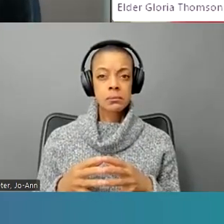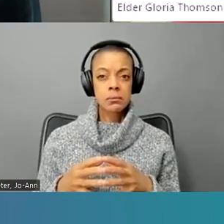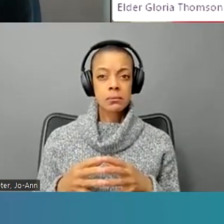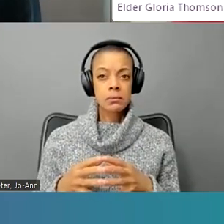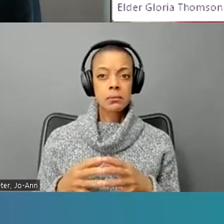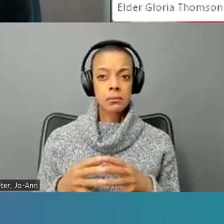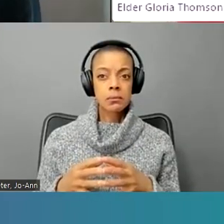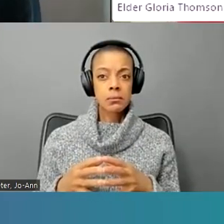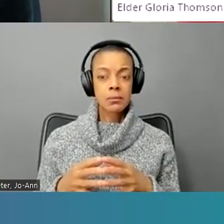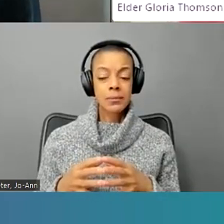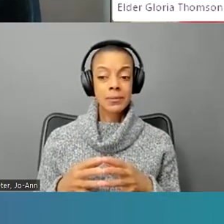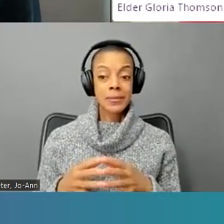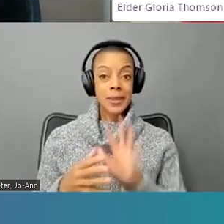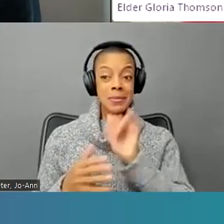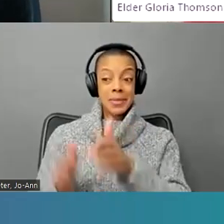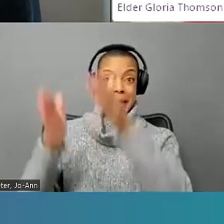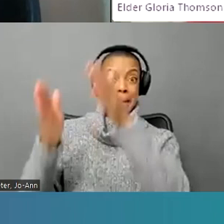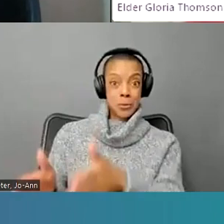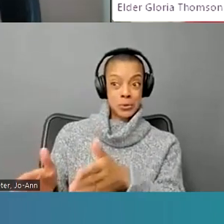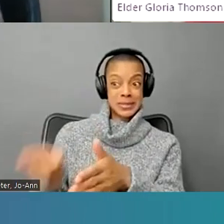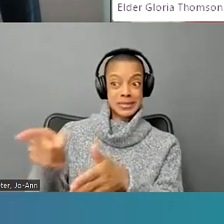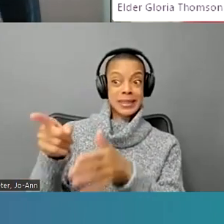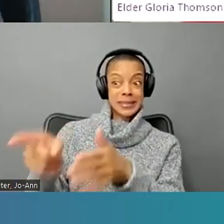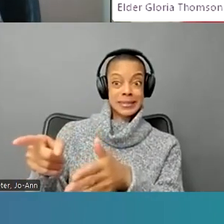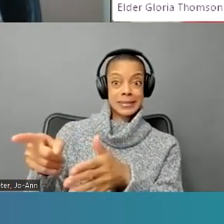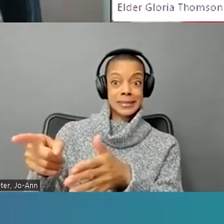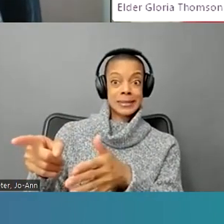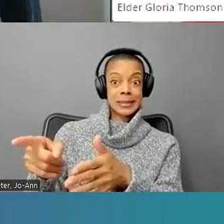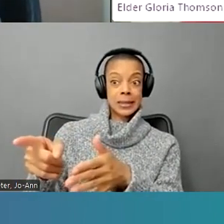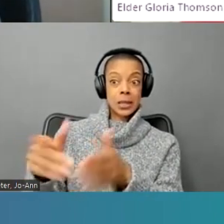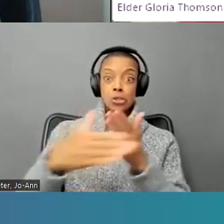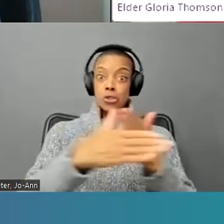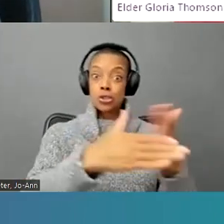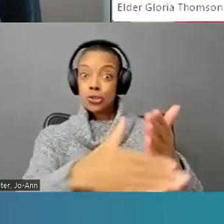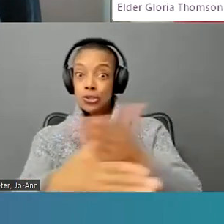instead of sharing what I had shared with them, but they're